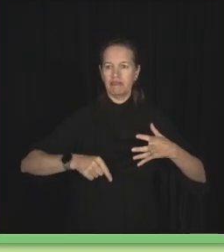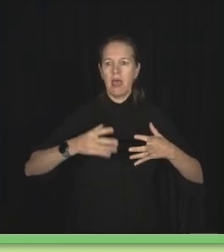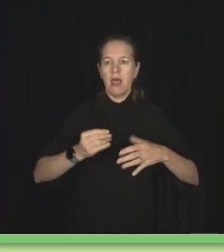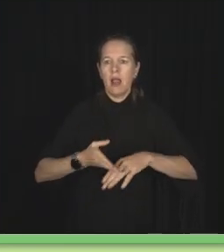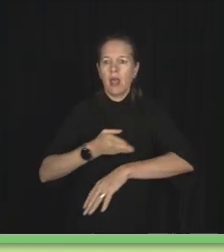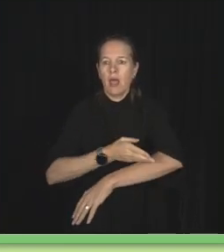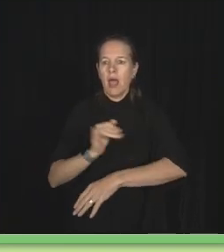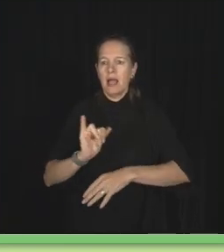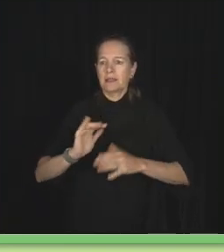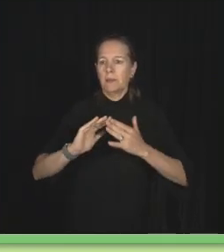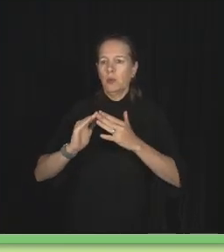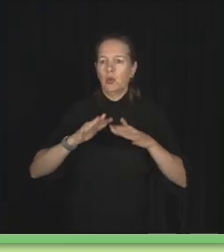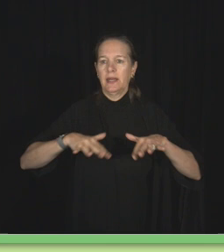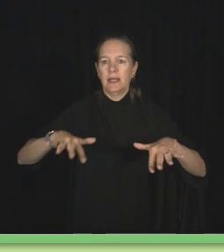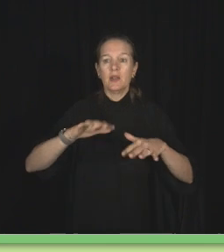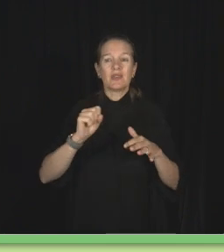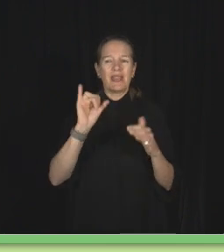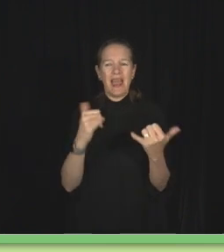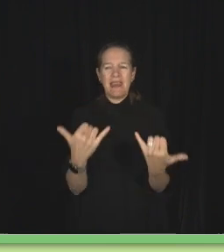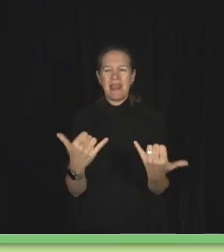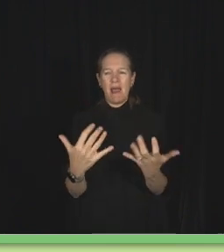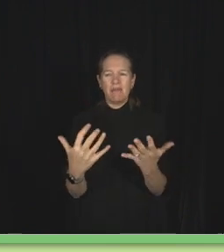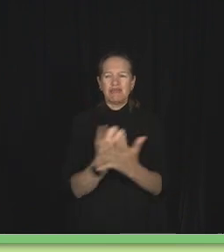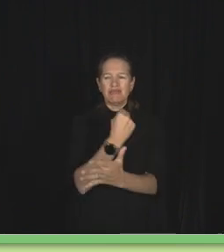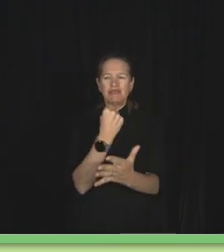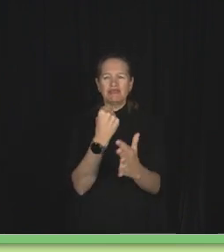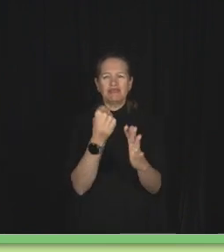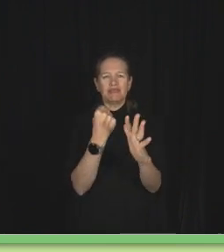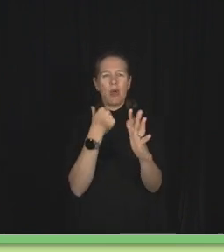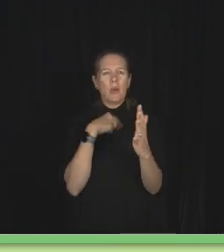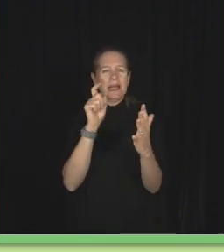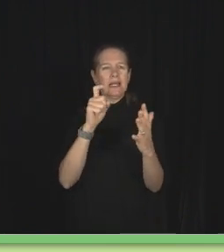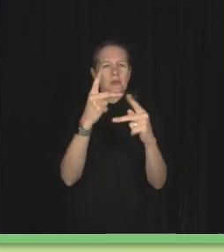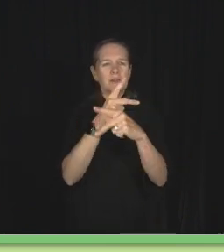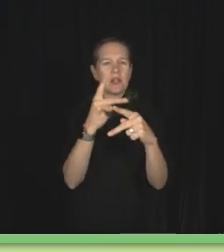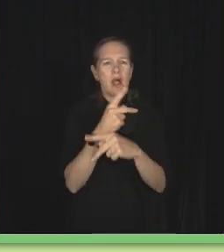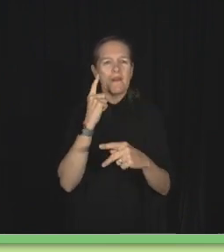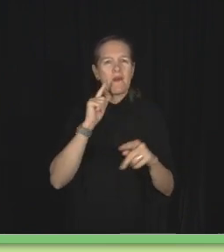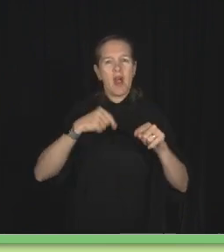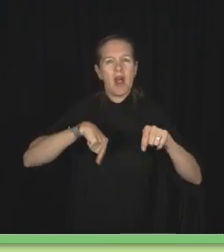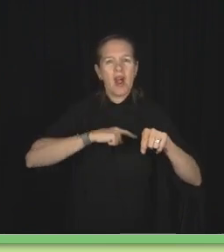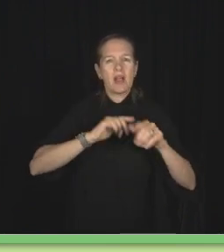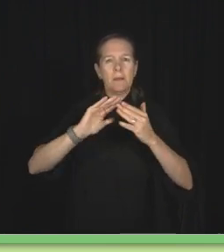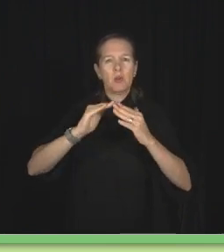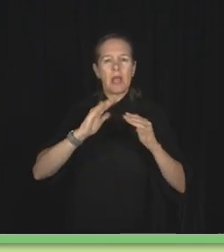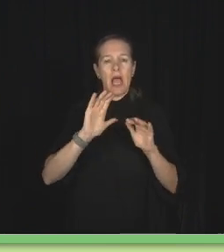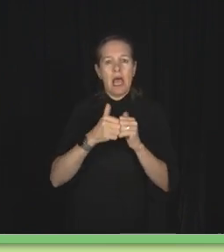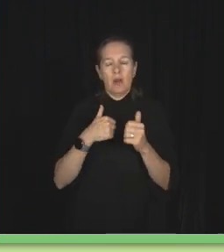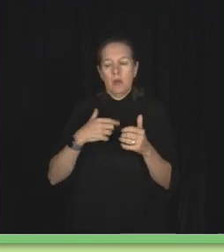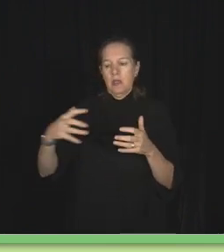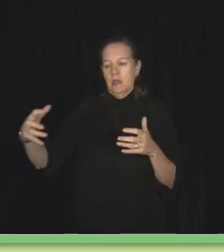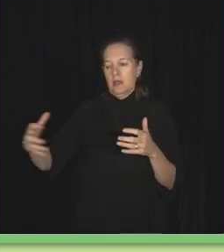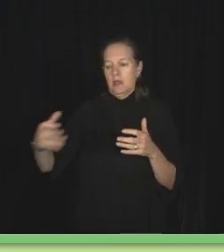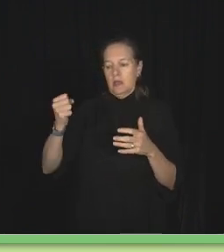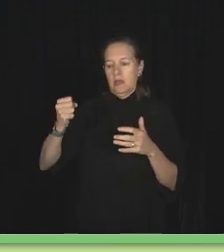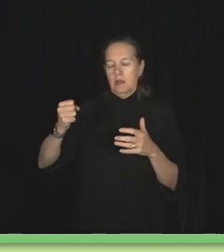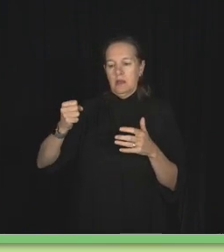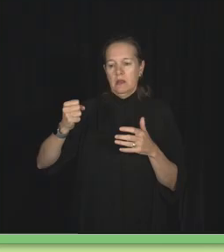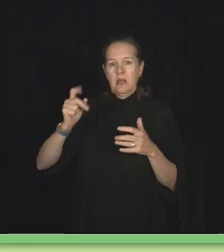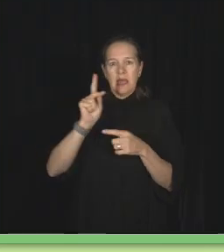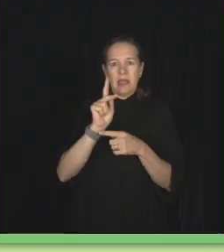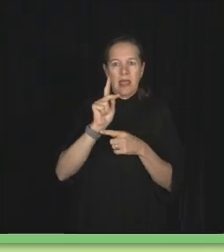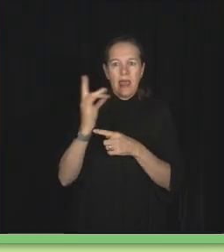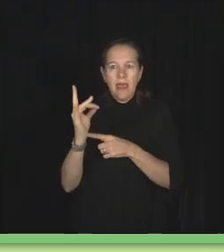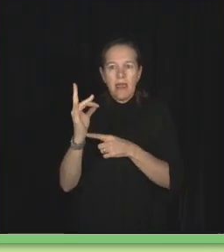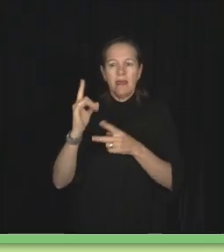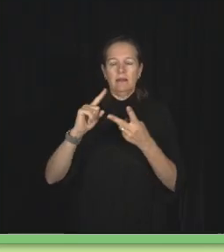this is where we get a huge opportunity in our community to figure out how do we take the great capabilities that Kubernetes